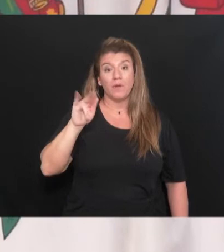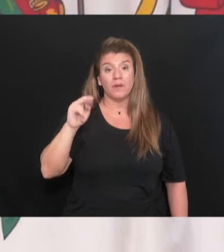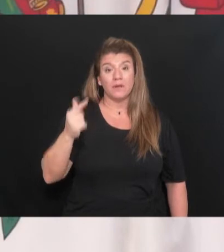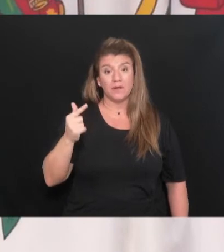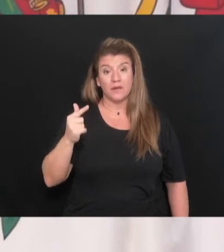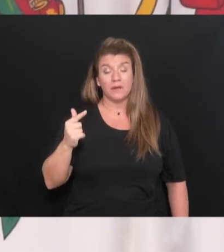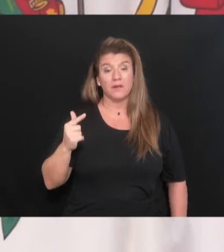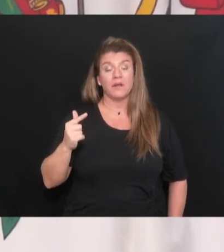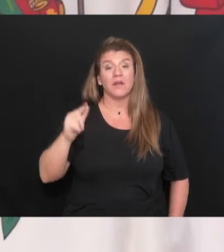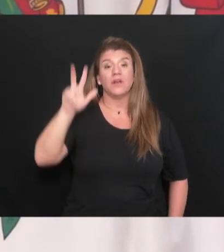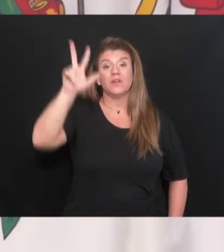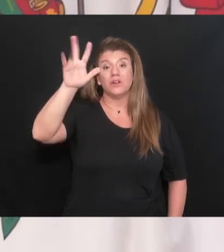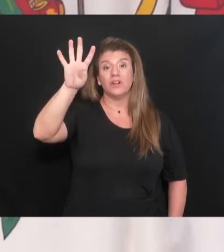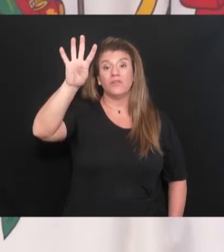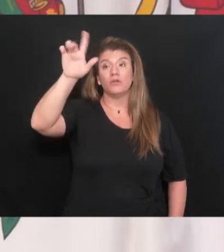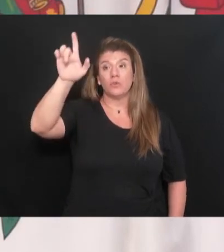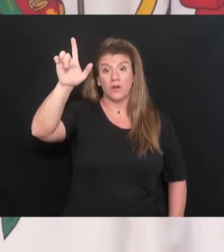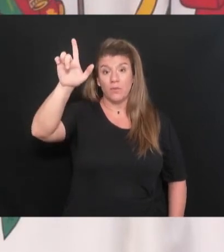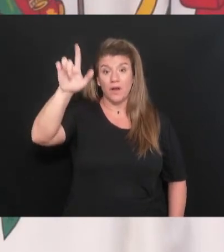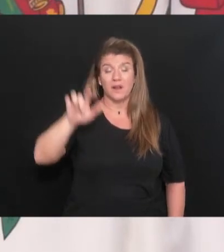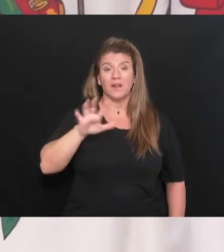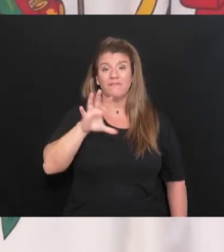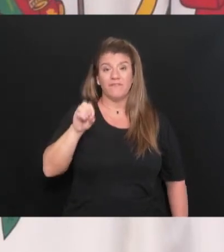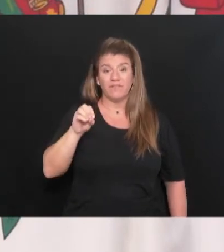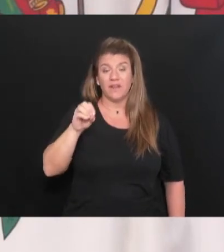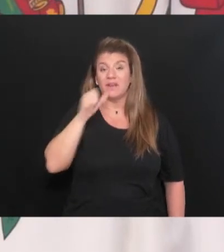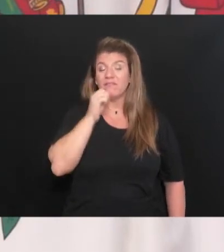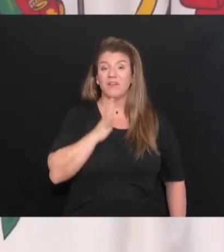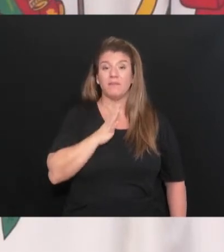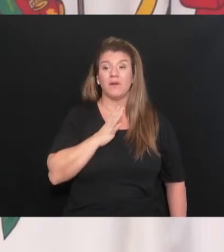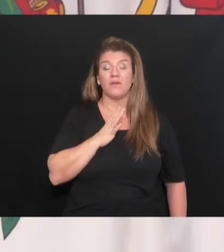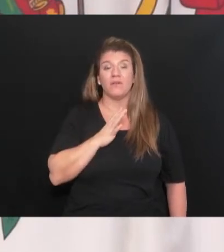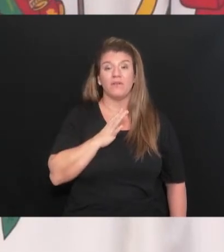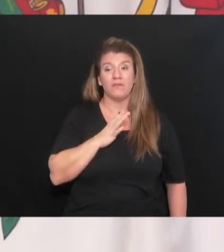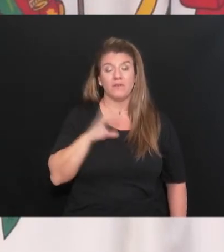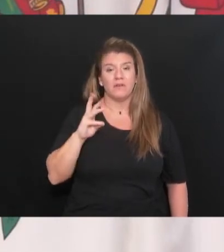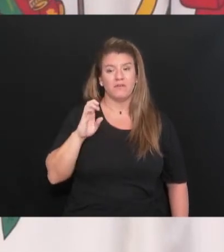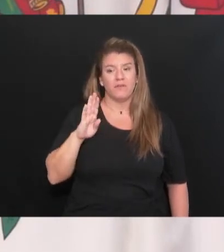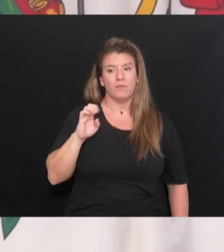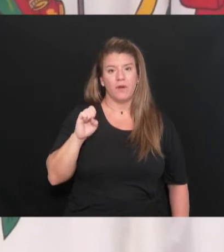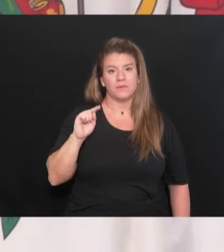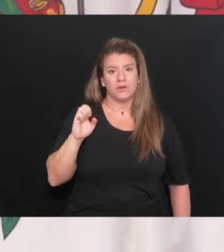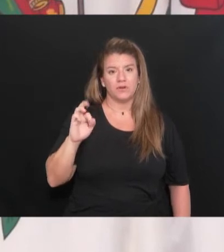The 3,421st death, a 50-year-old female from Webster County.